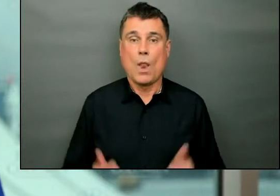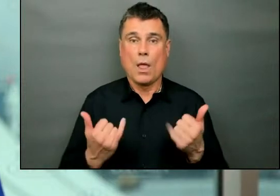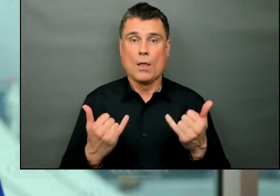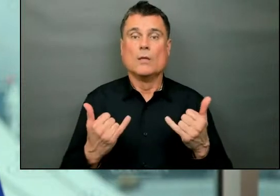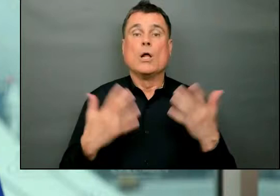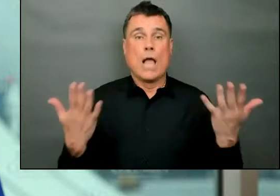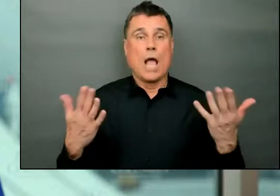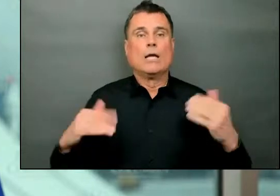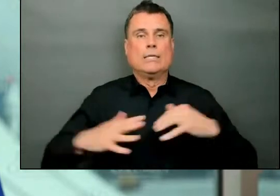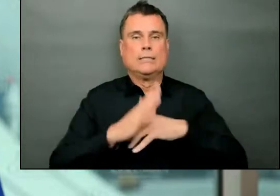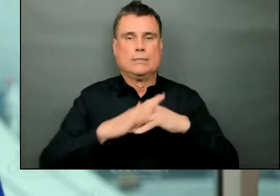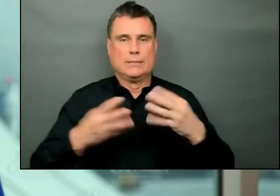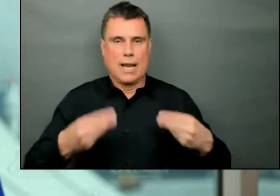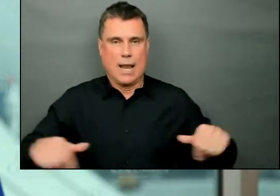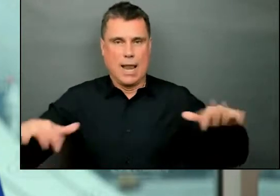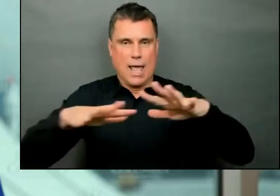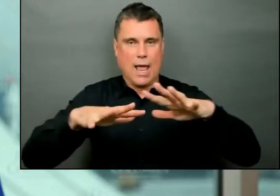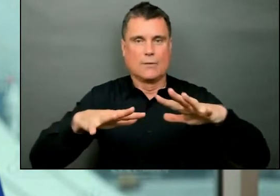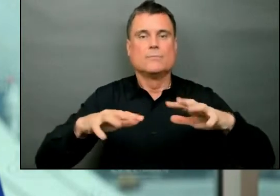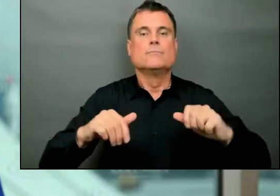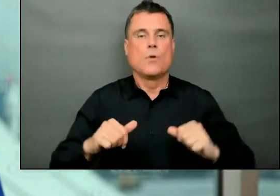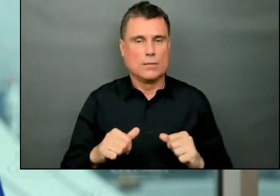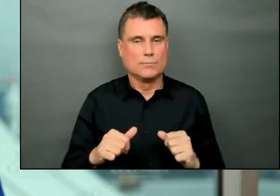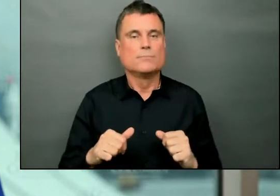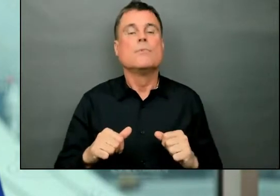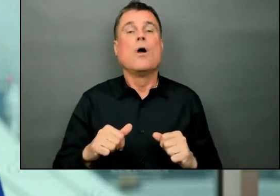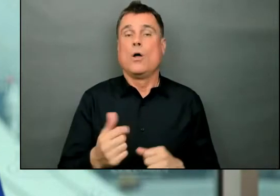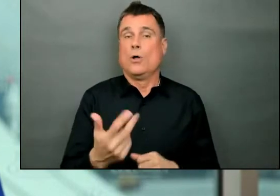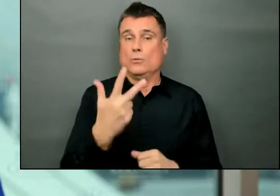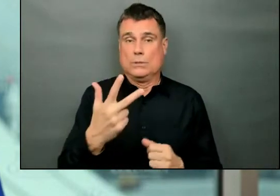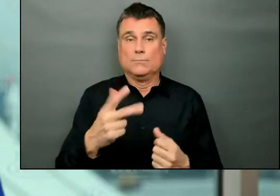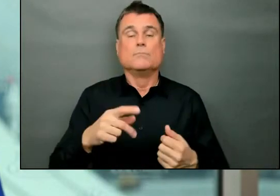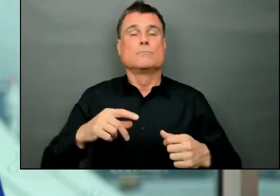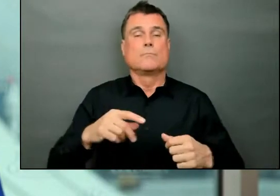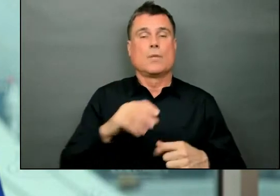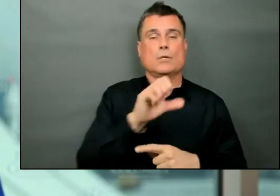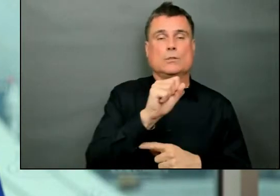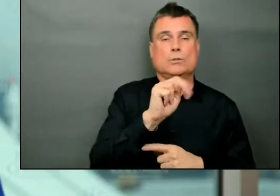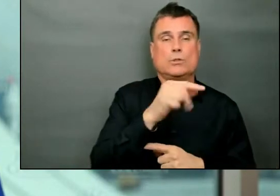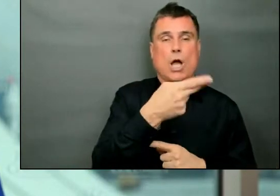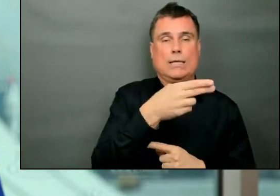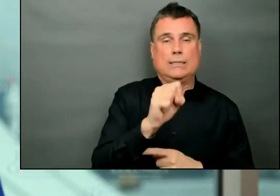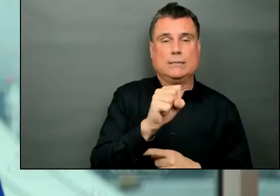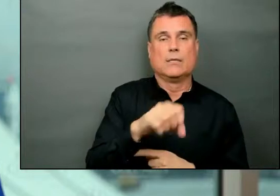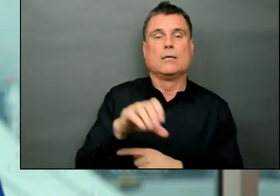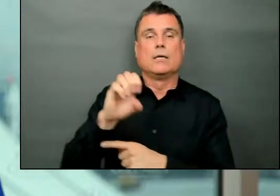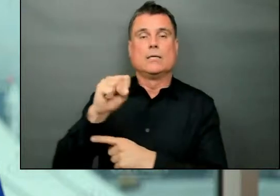of the Squamish, of the Tsleil-Waututh First Nations, and honored to be here on their territories today.